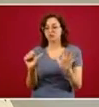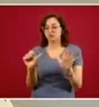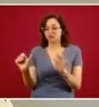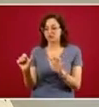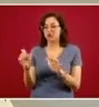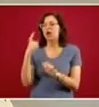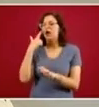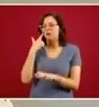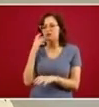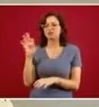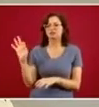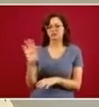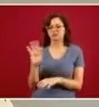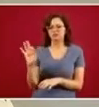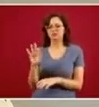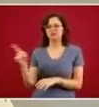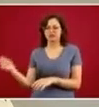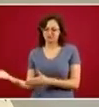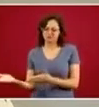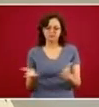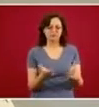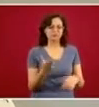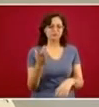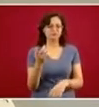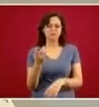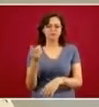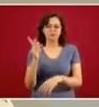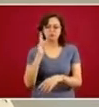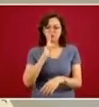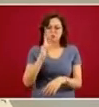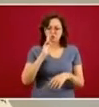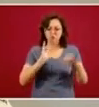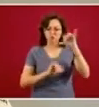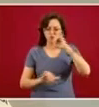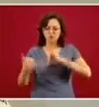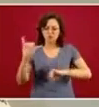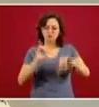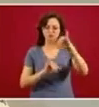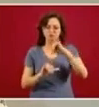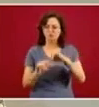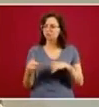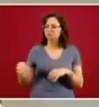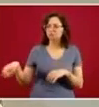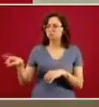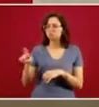out of these 10,000, only 600